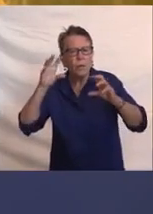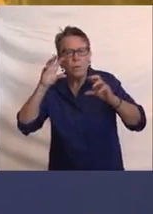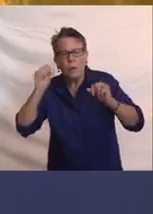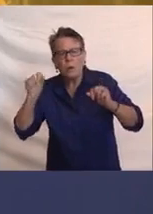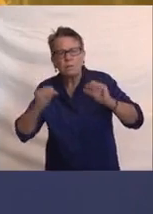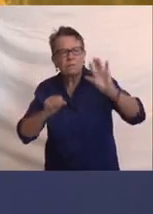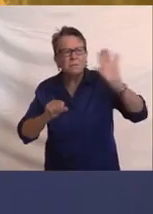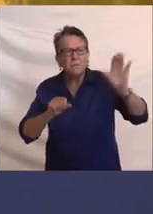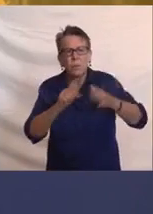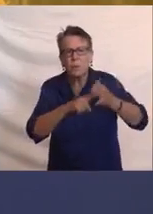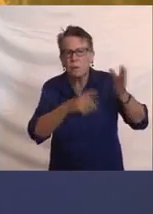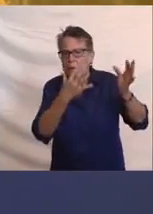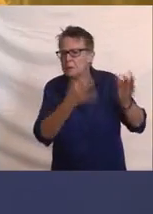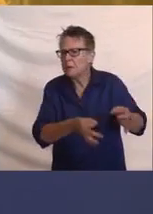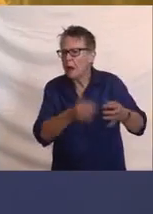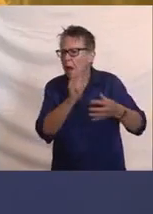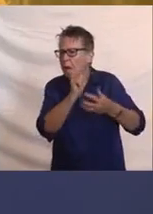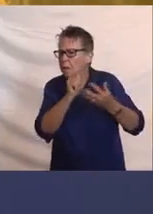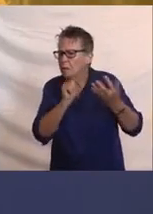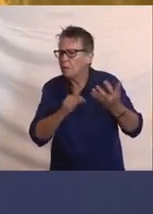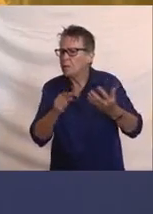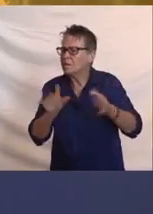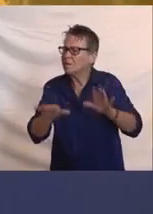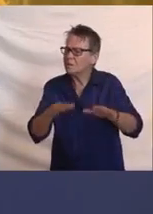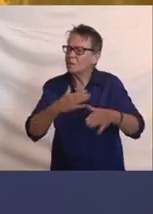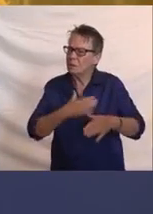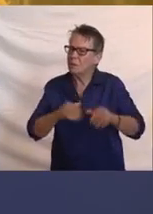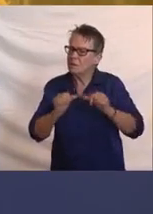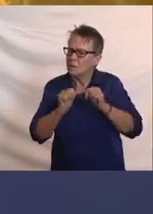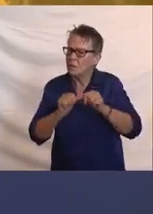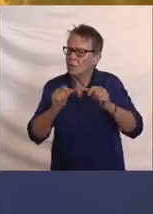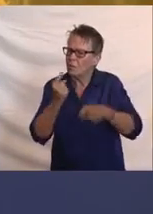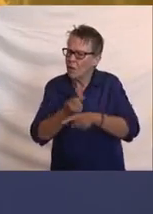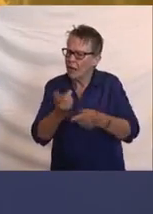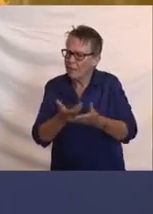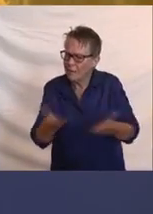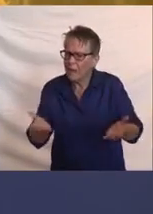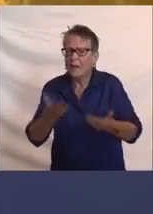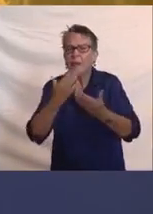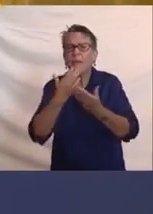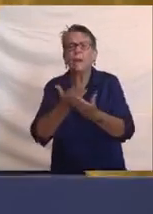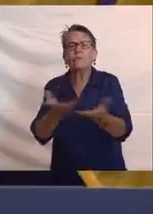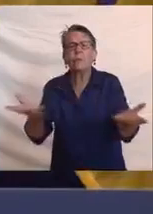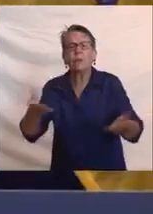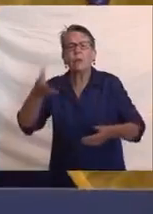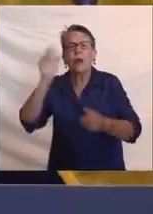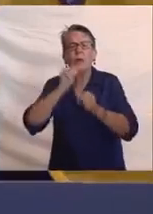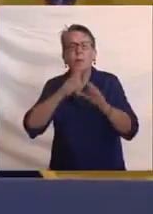and to each and every one of you who are doing all of the above, we can't thank you enough. God bless.